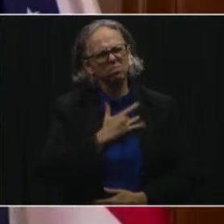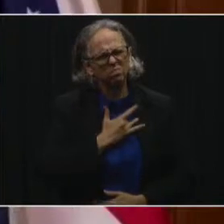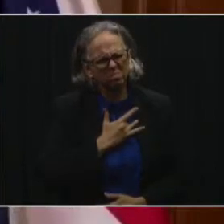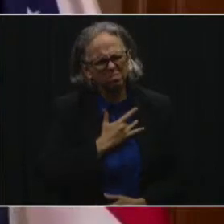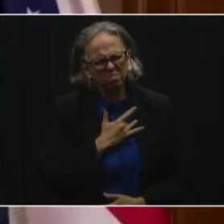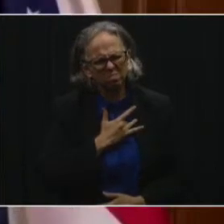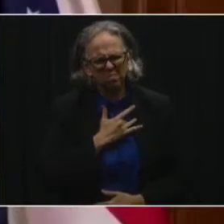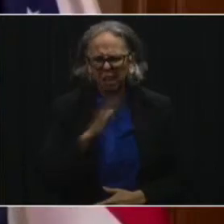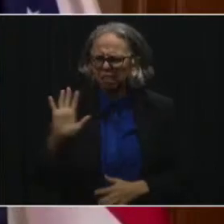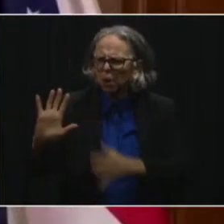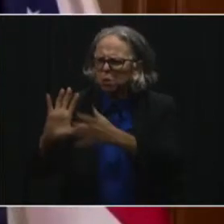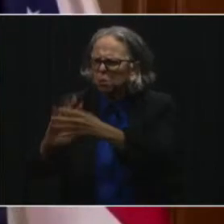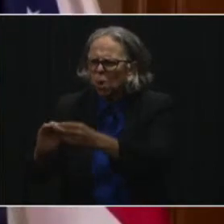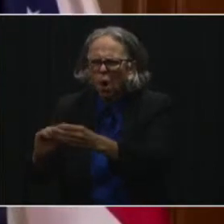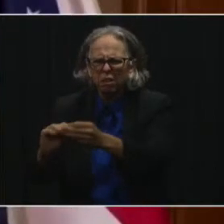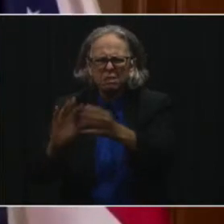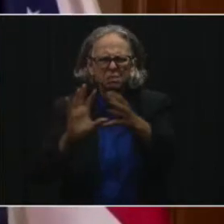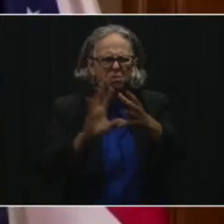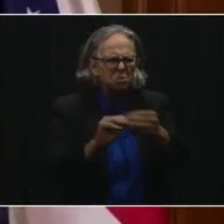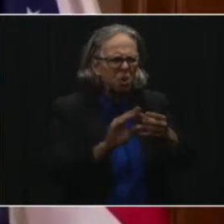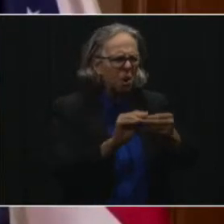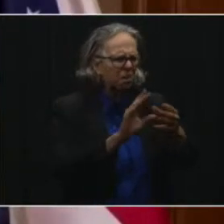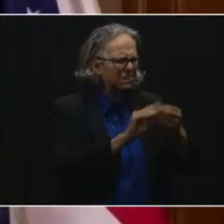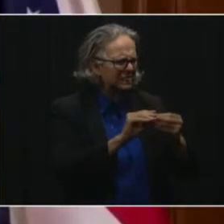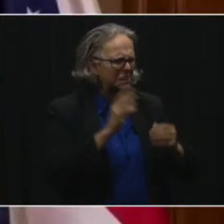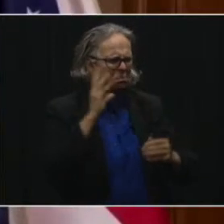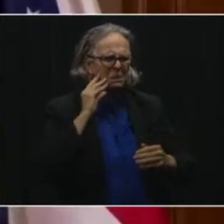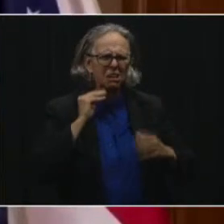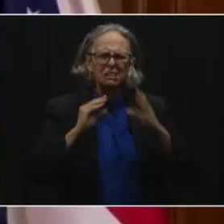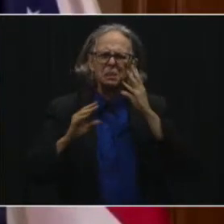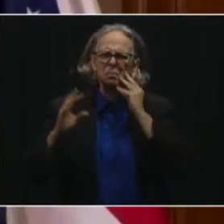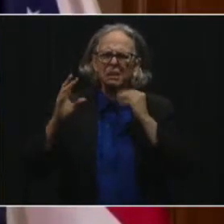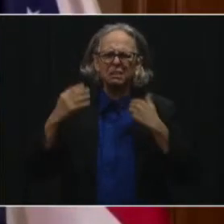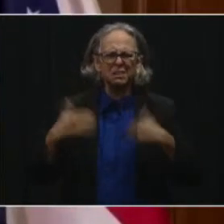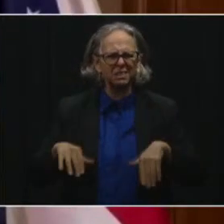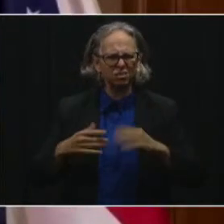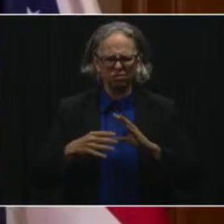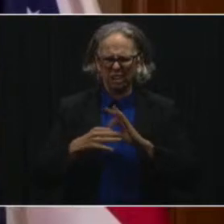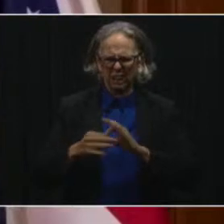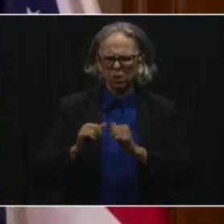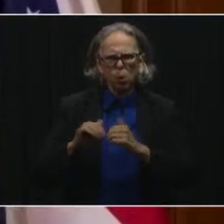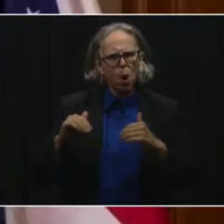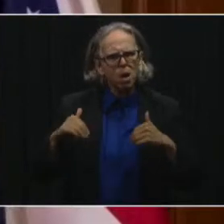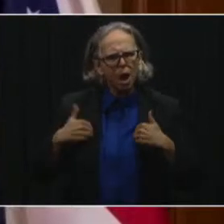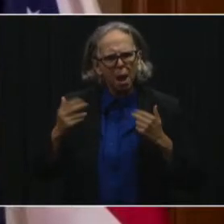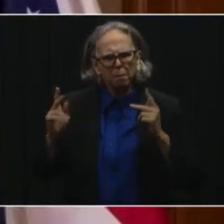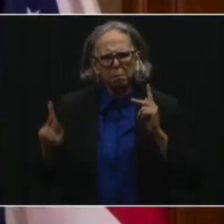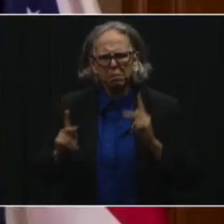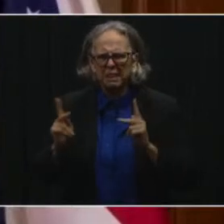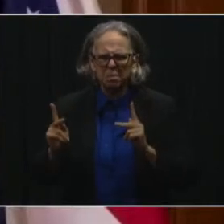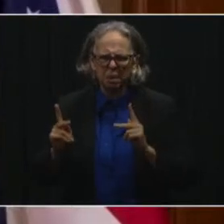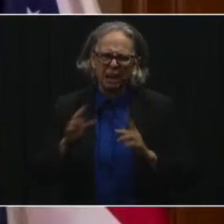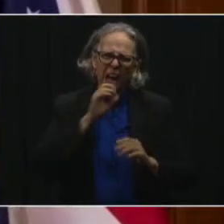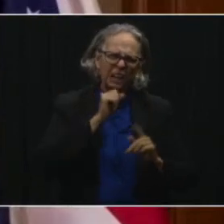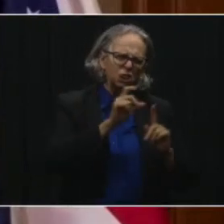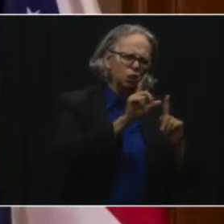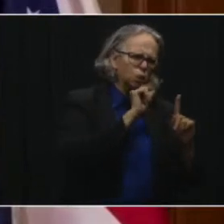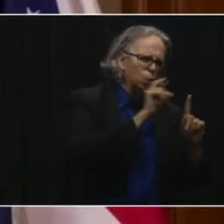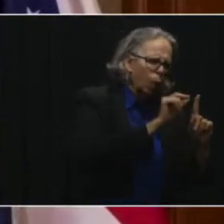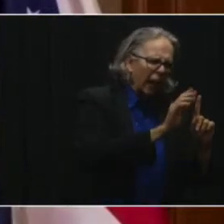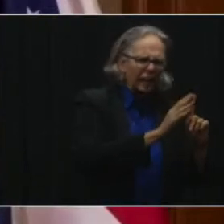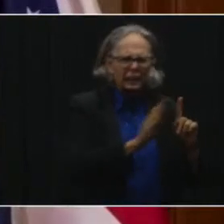about relatively young people in the hospital, 20-year-olds, 30-year-olds,